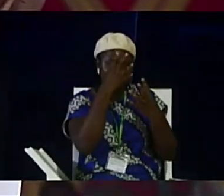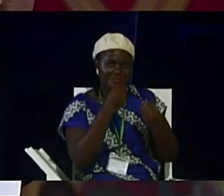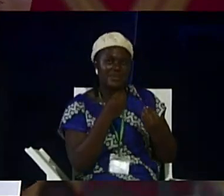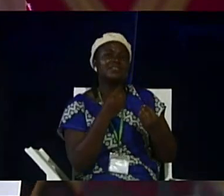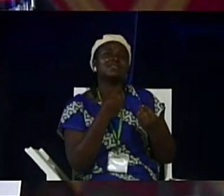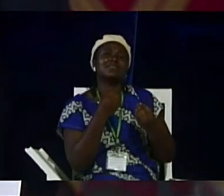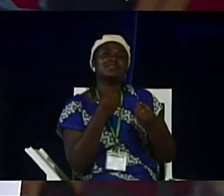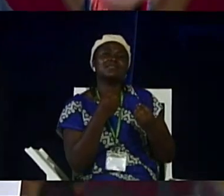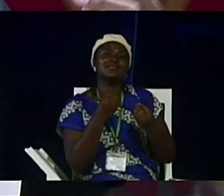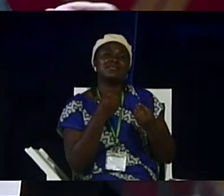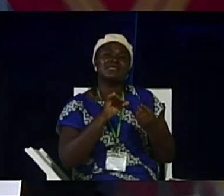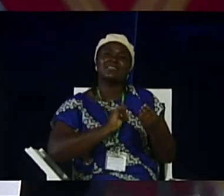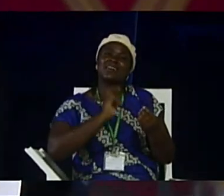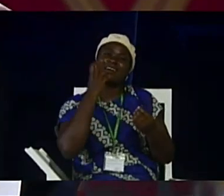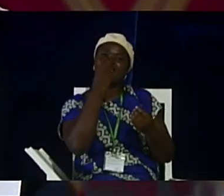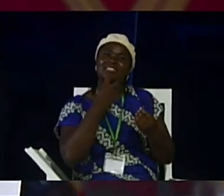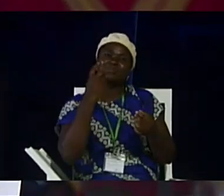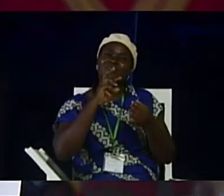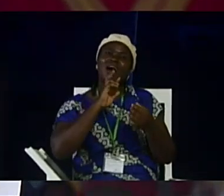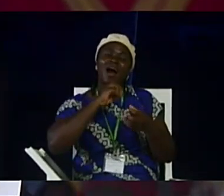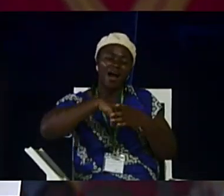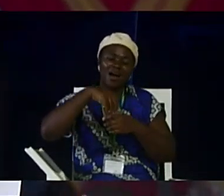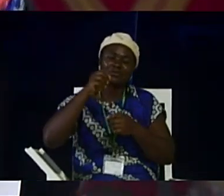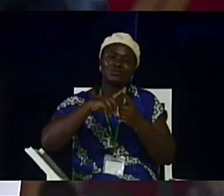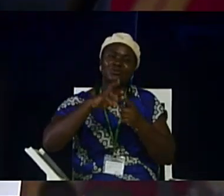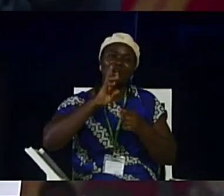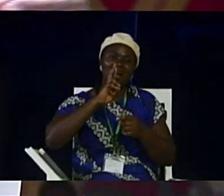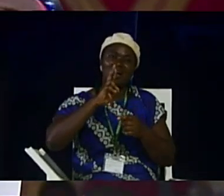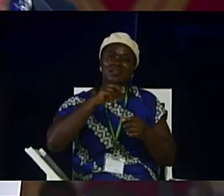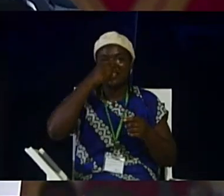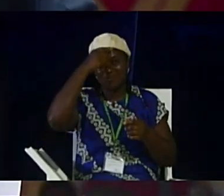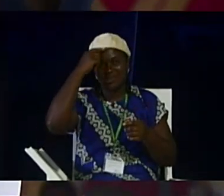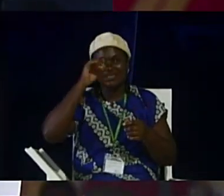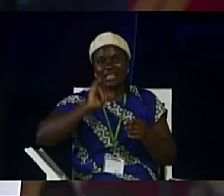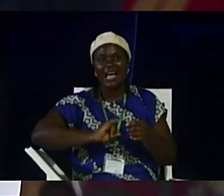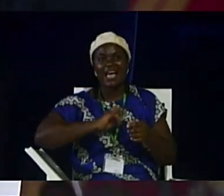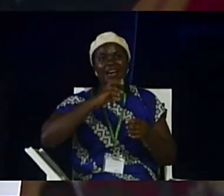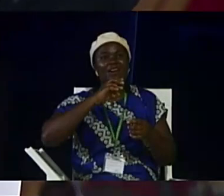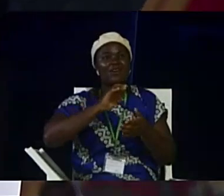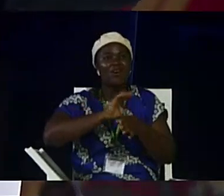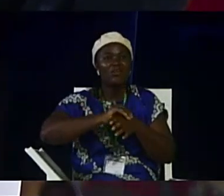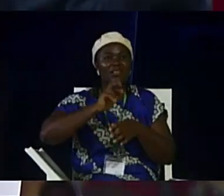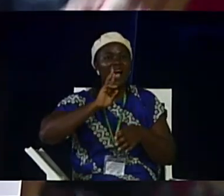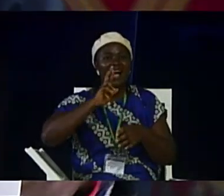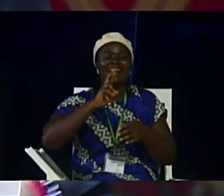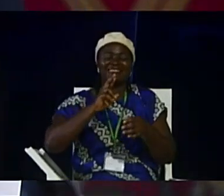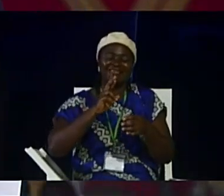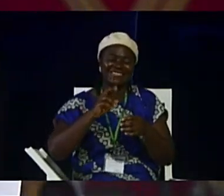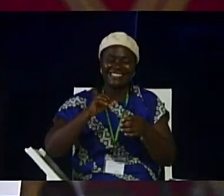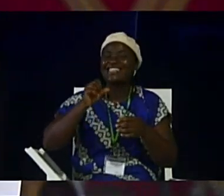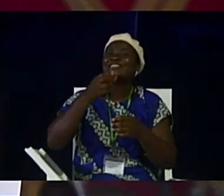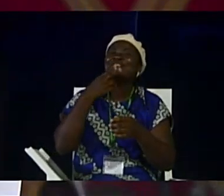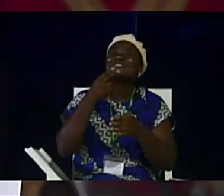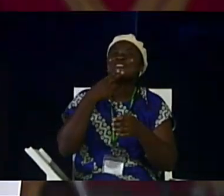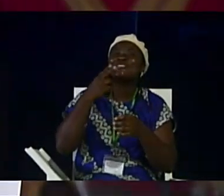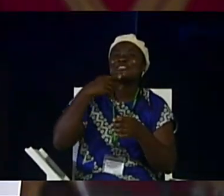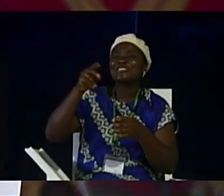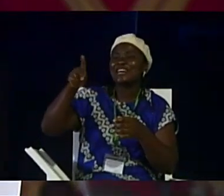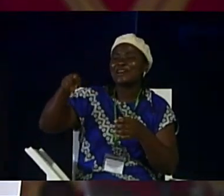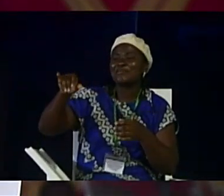I spoke out to her because I call her Sugar Puddin. I